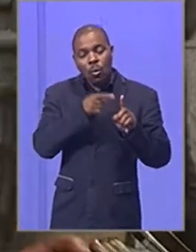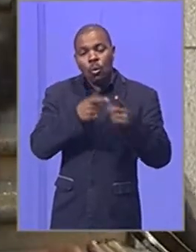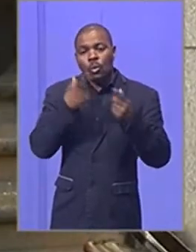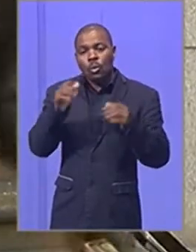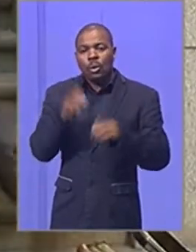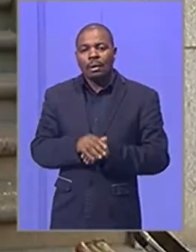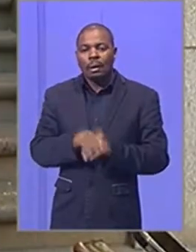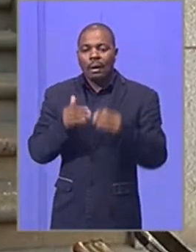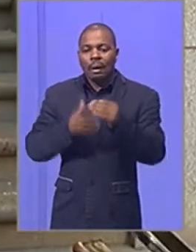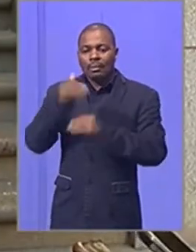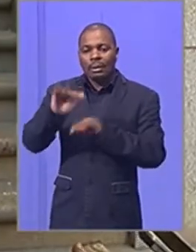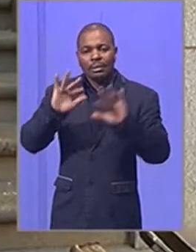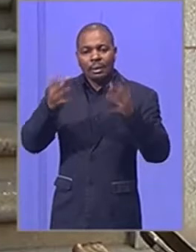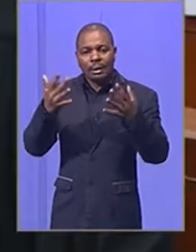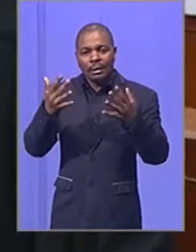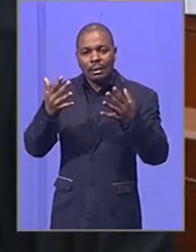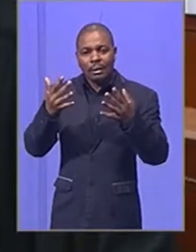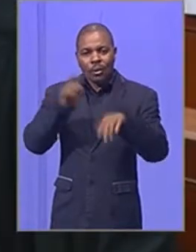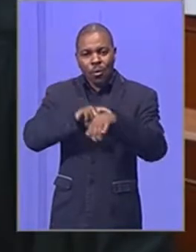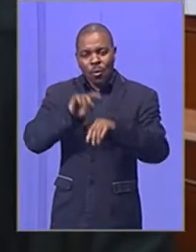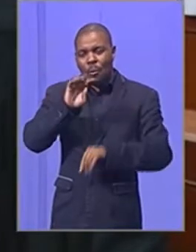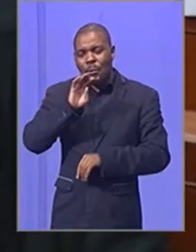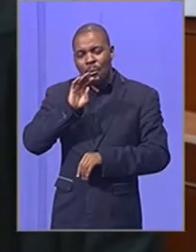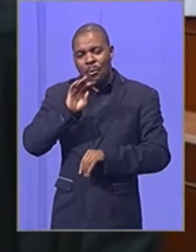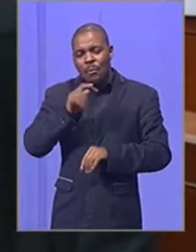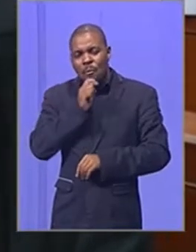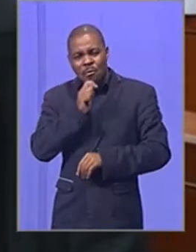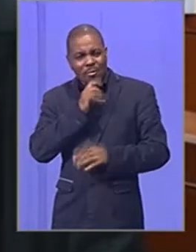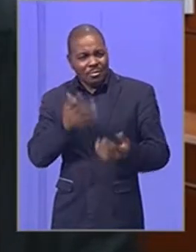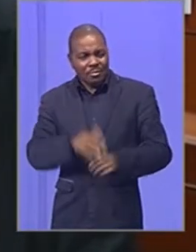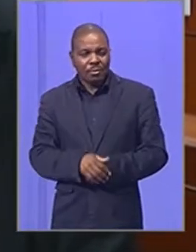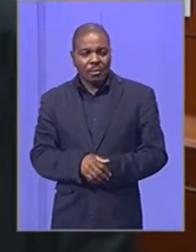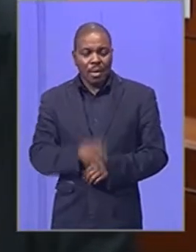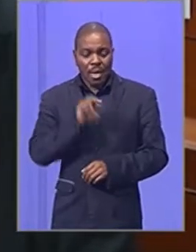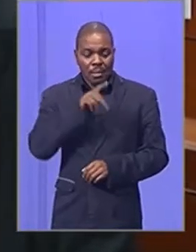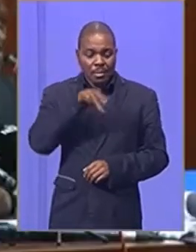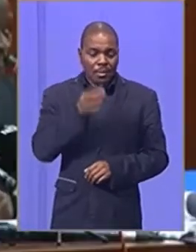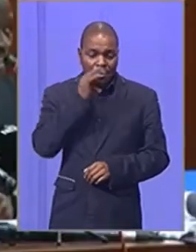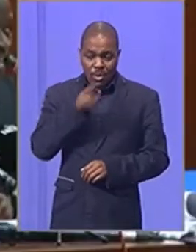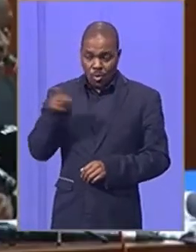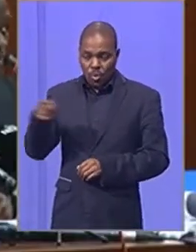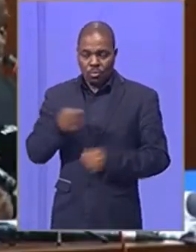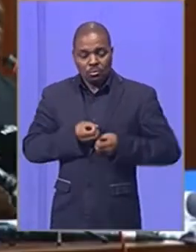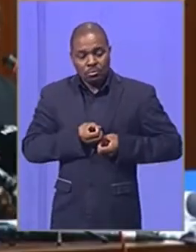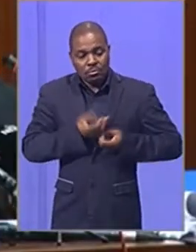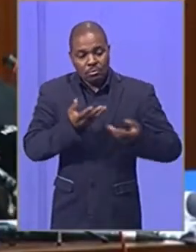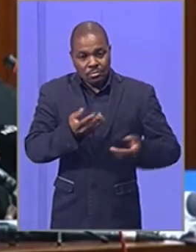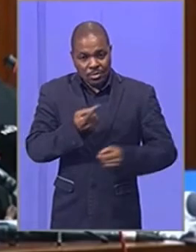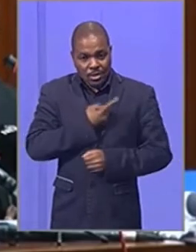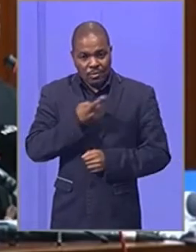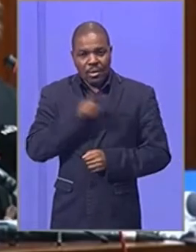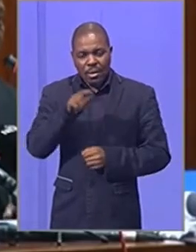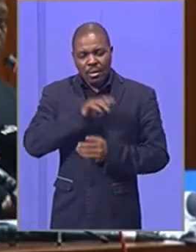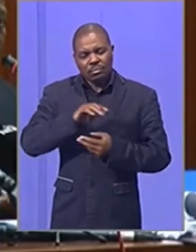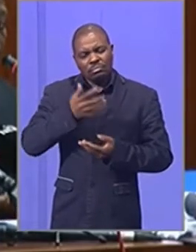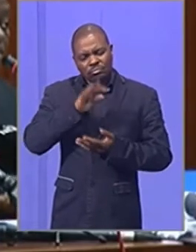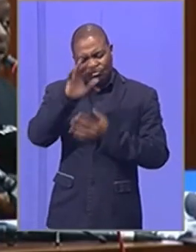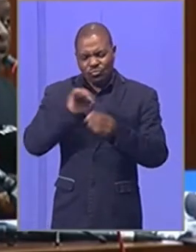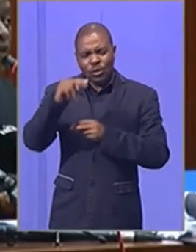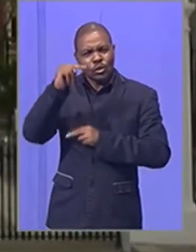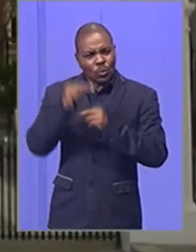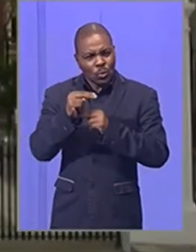10 o'clock in the morning. Botjhotjhisi bo re boipolelo ba Mafe ke karolwana fela ya bopaki ba bona yeo ba faneng